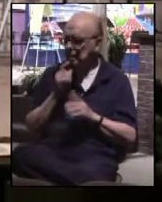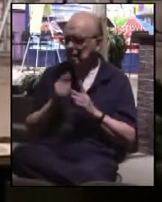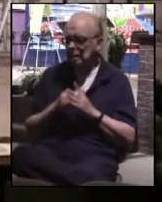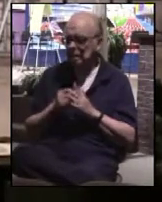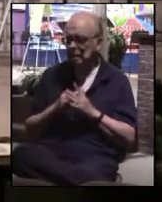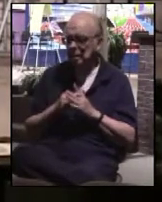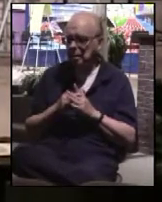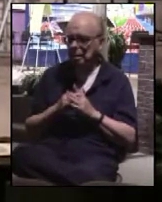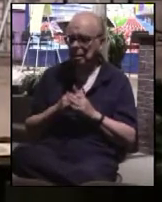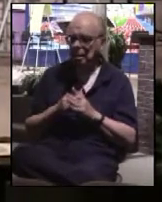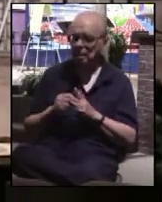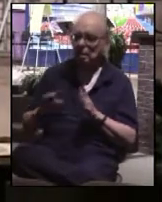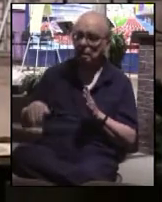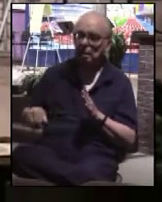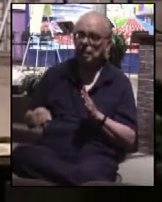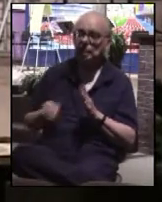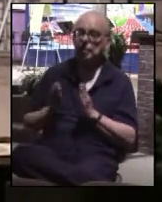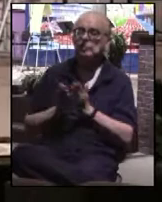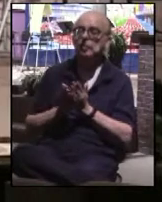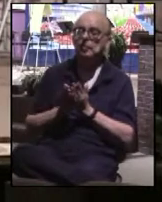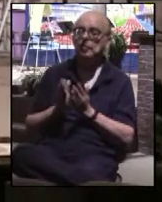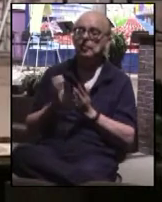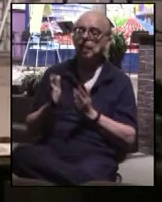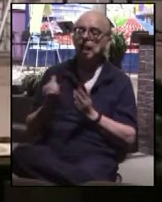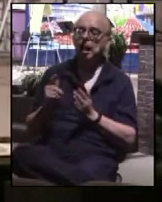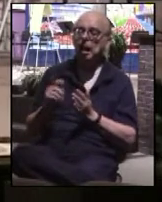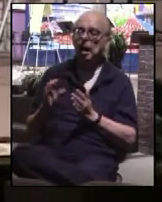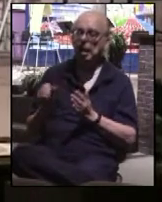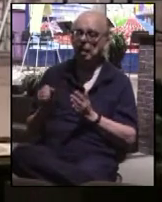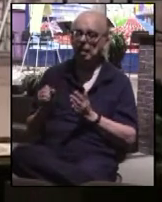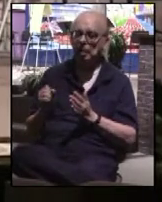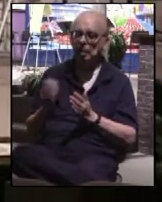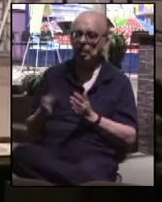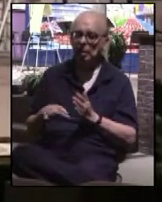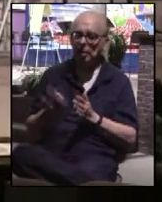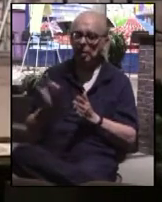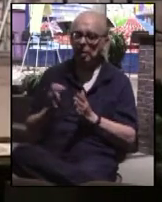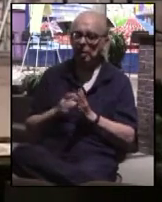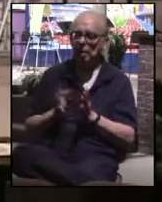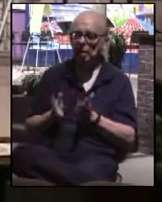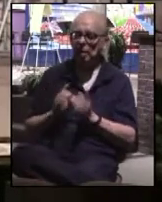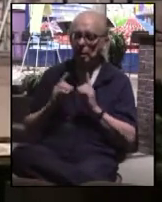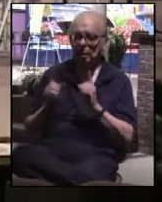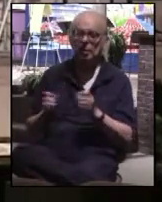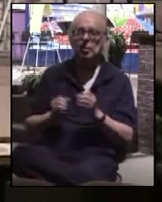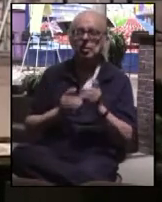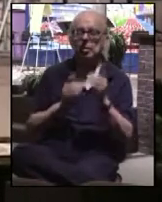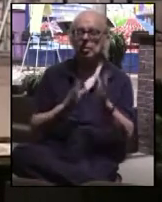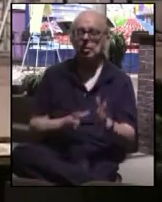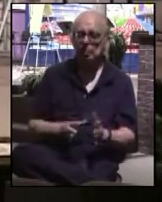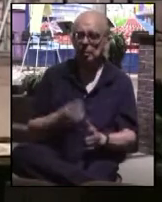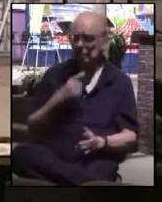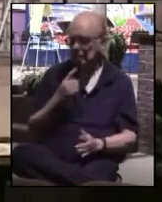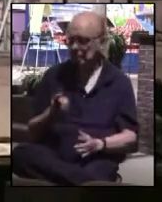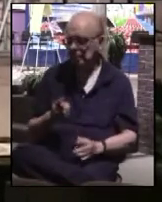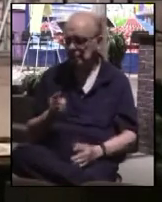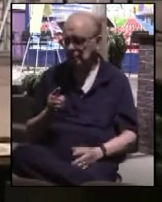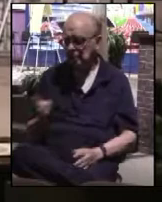till later in the book of so here we begin taking 30 10 laterom